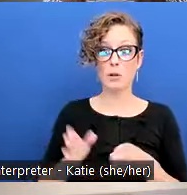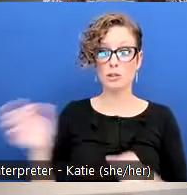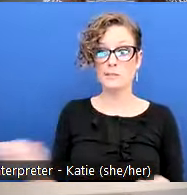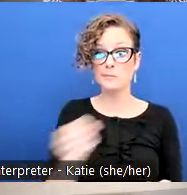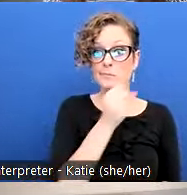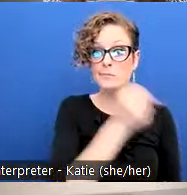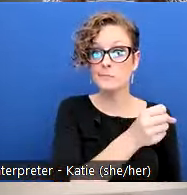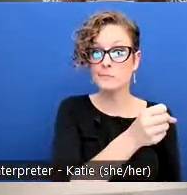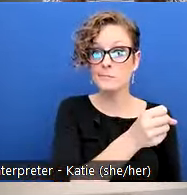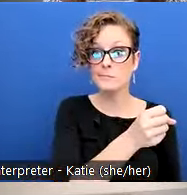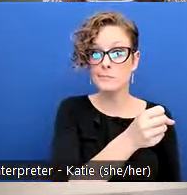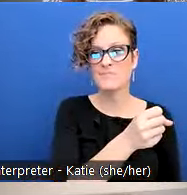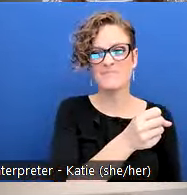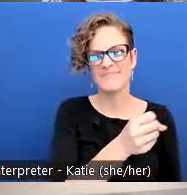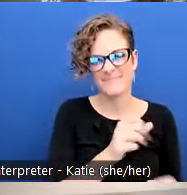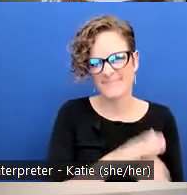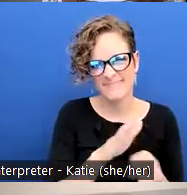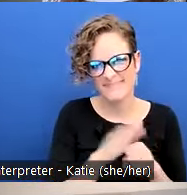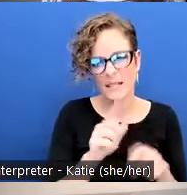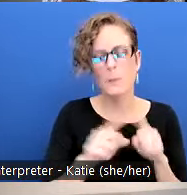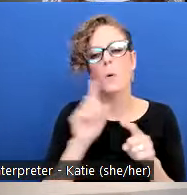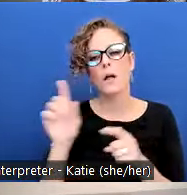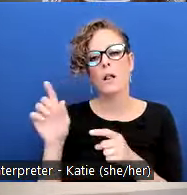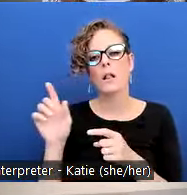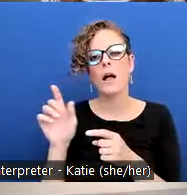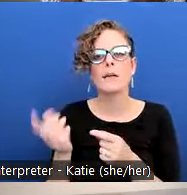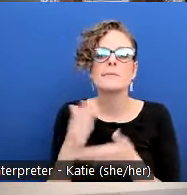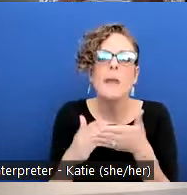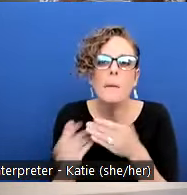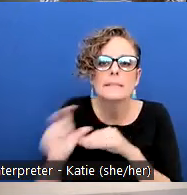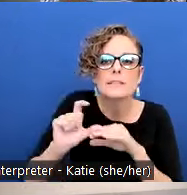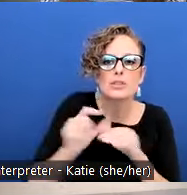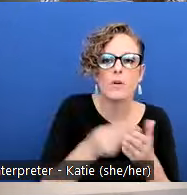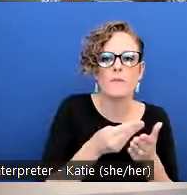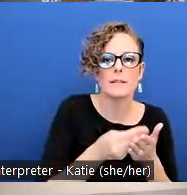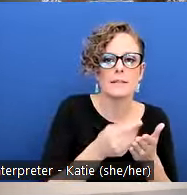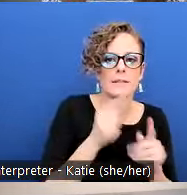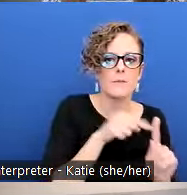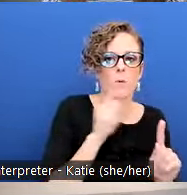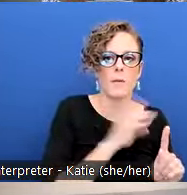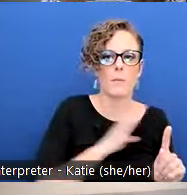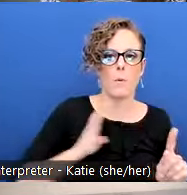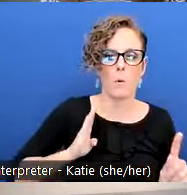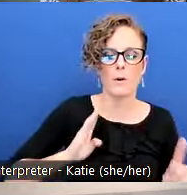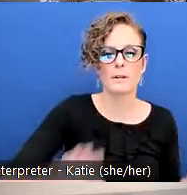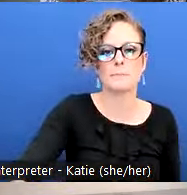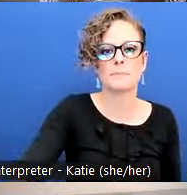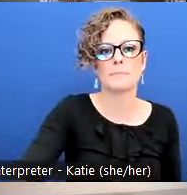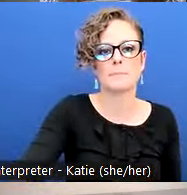will provide some additional funding and resources for the board. That was one of the things that I really heard in talking to